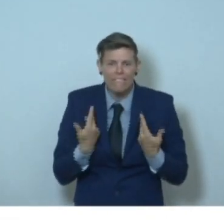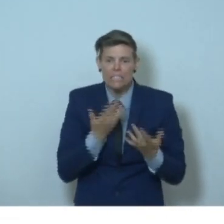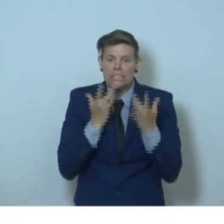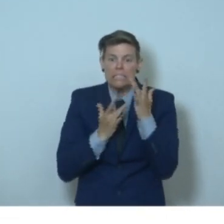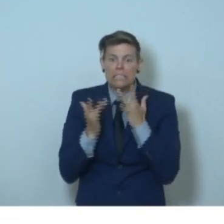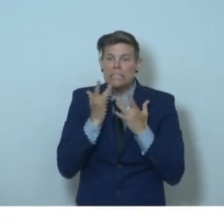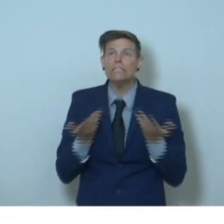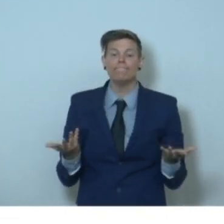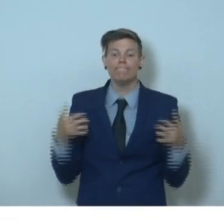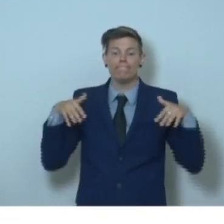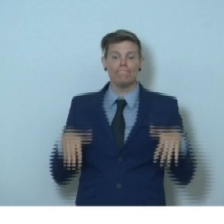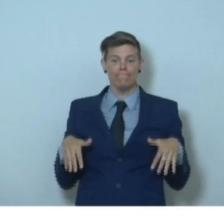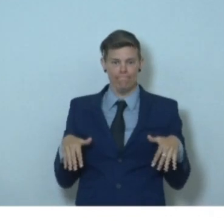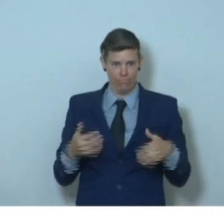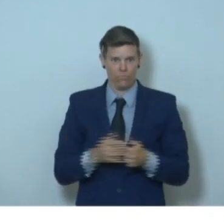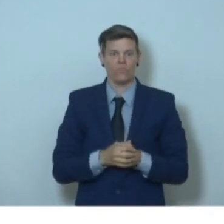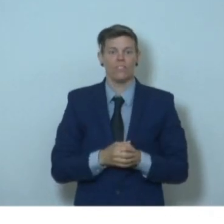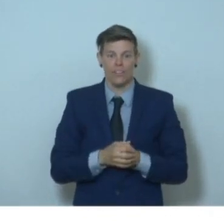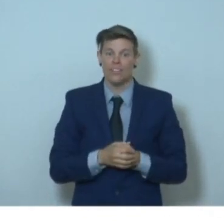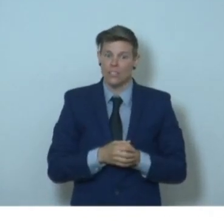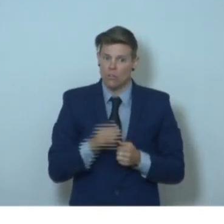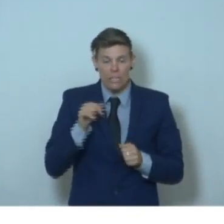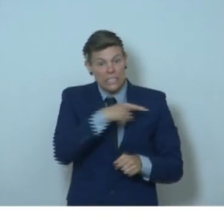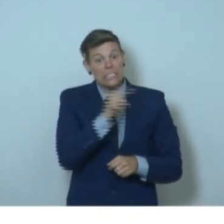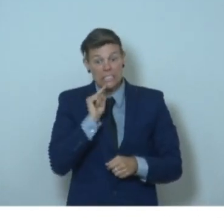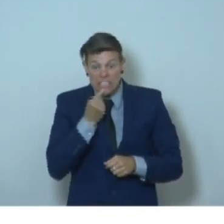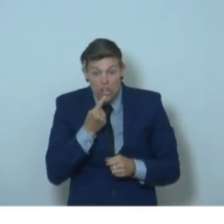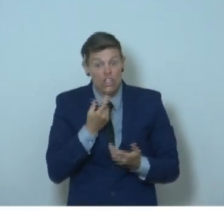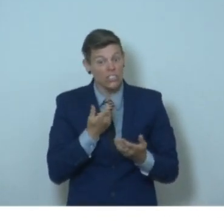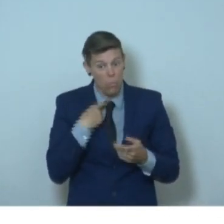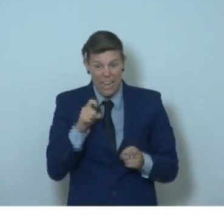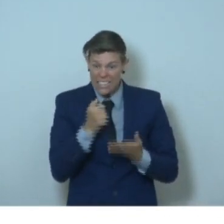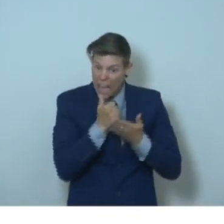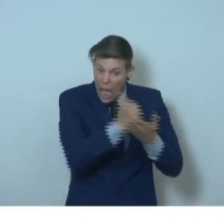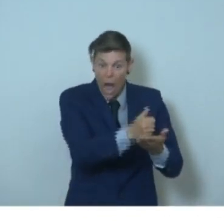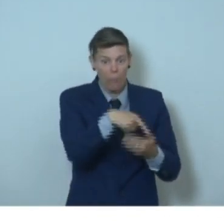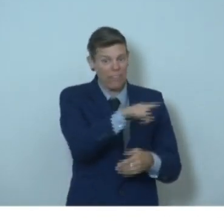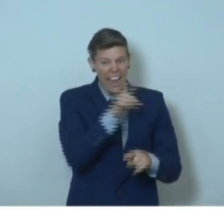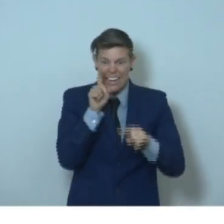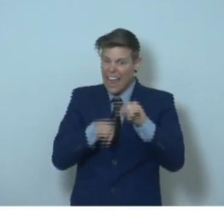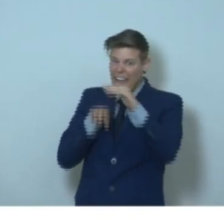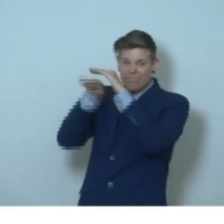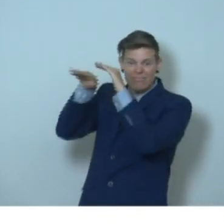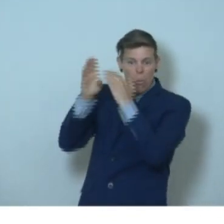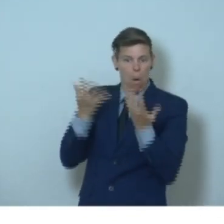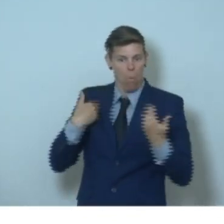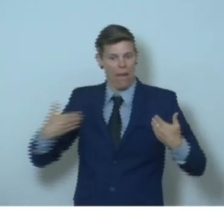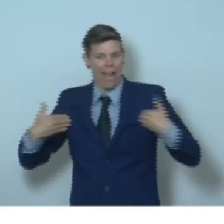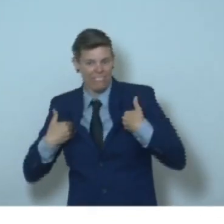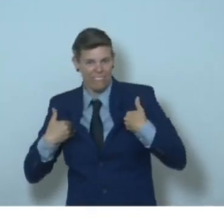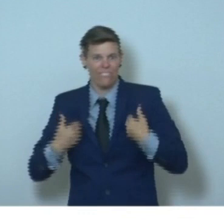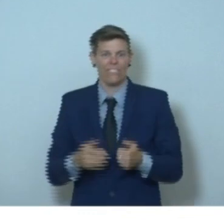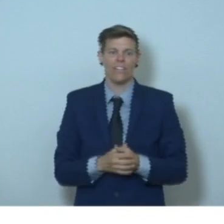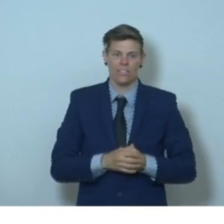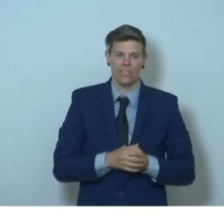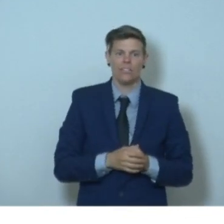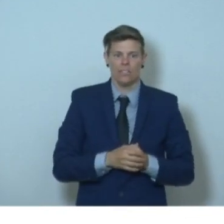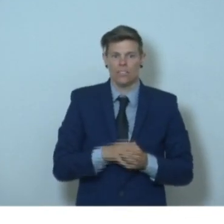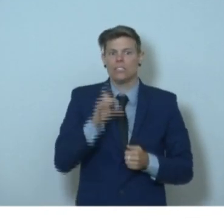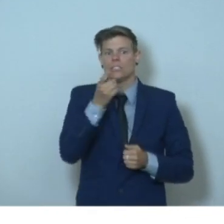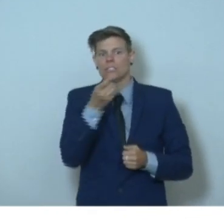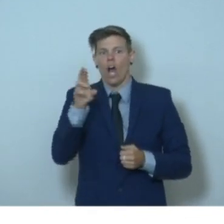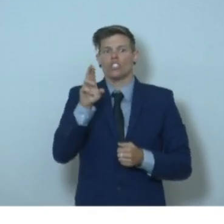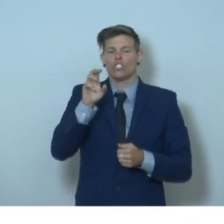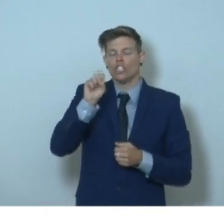And so I wanted to, I really appreciate Dr. Smeltzer and Landon and others in epidemiology to put this together.